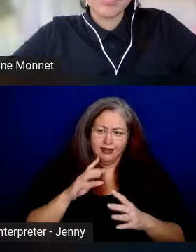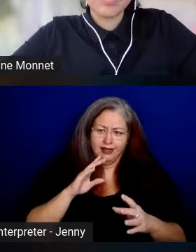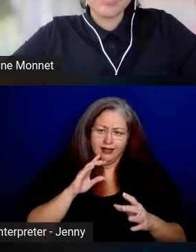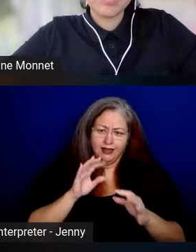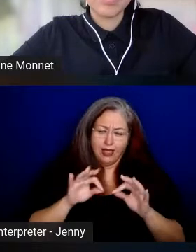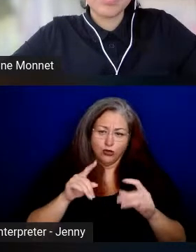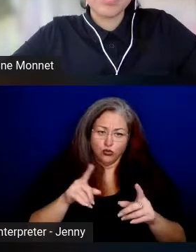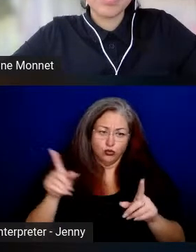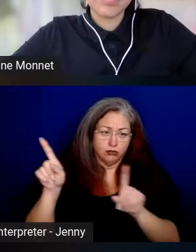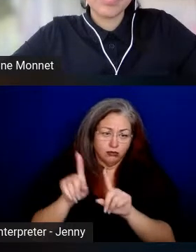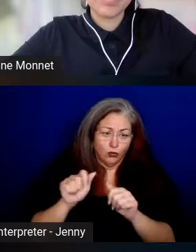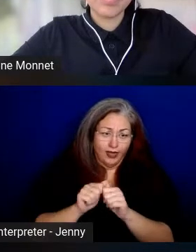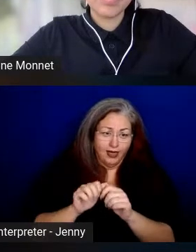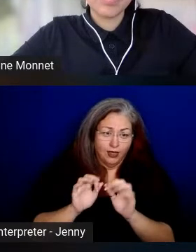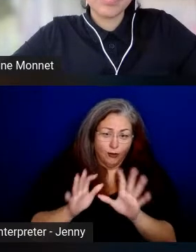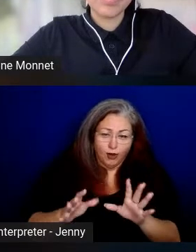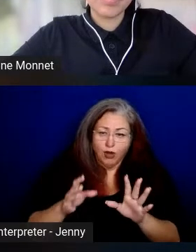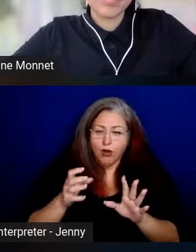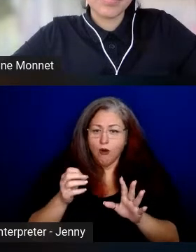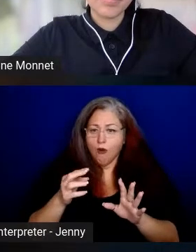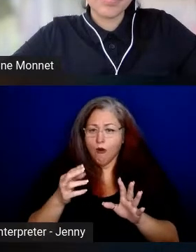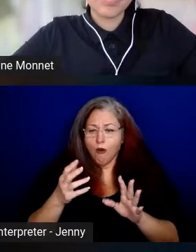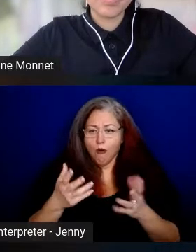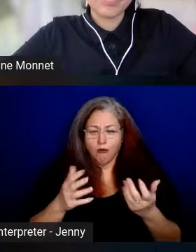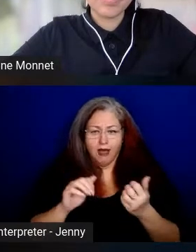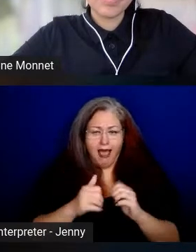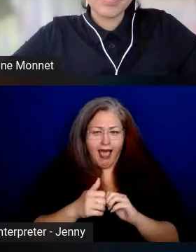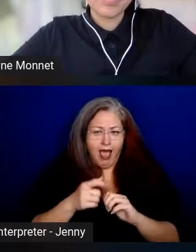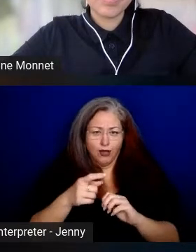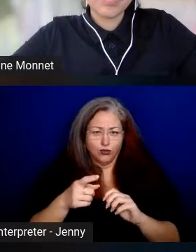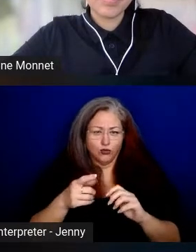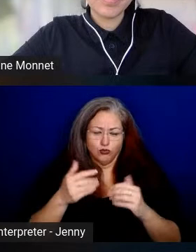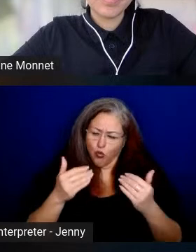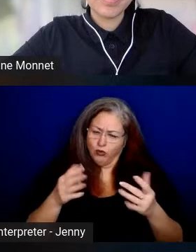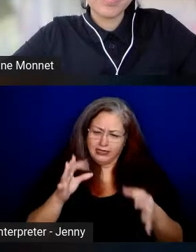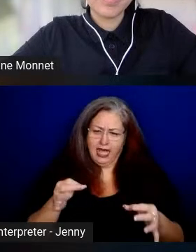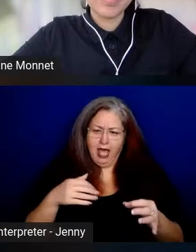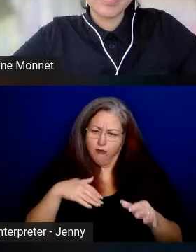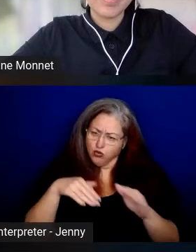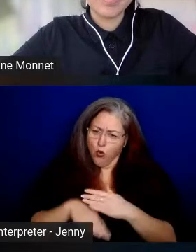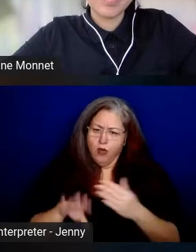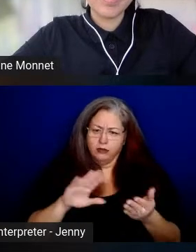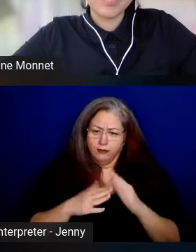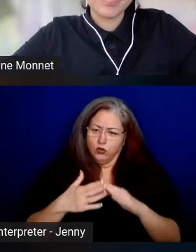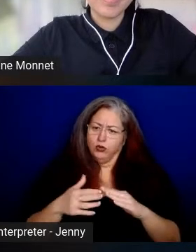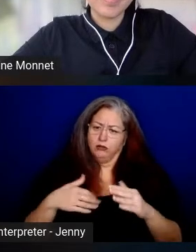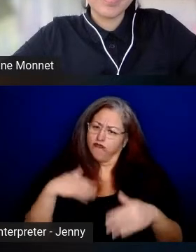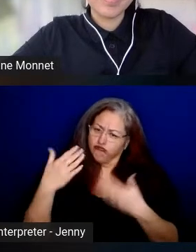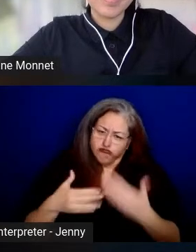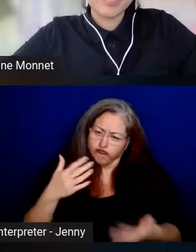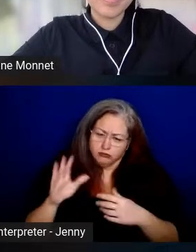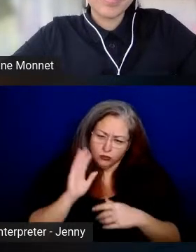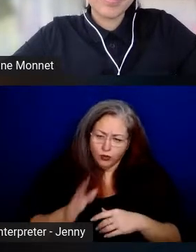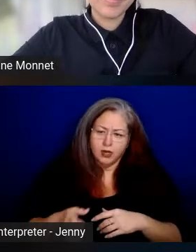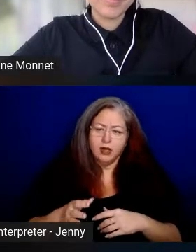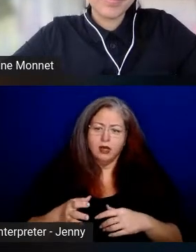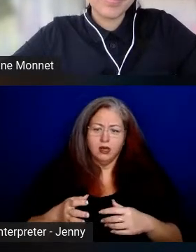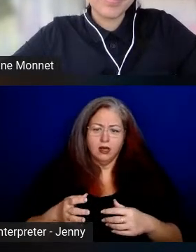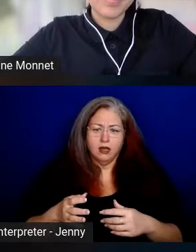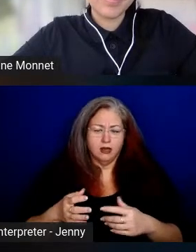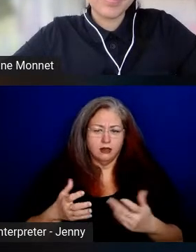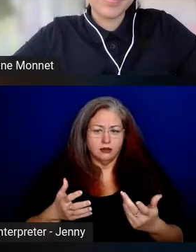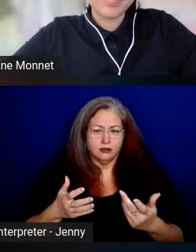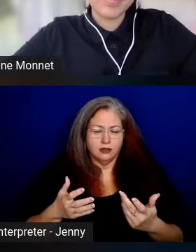have a translator? Like, how did you even, you know, decide, hey, I'm going to go on this community, I'm going to do this? And what